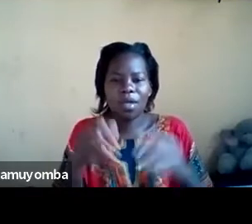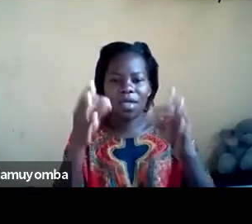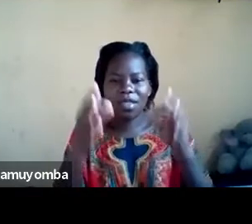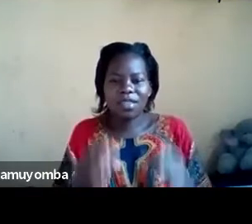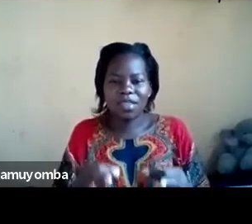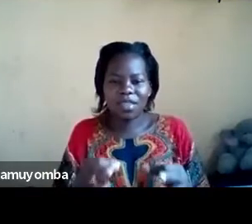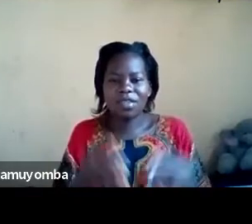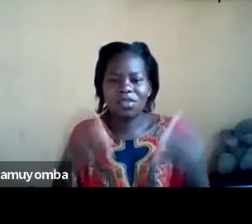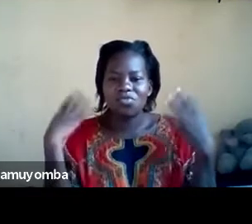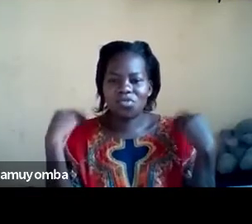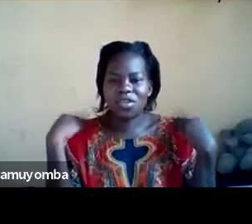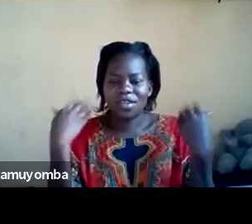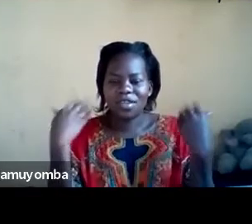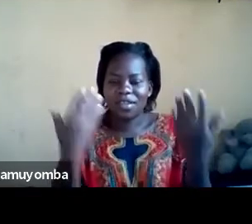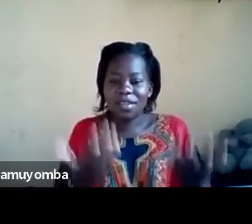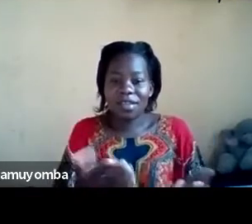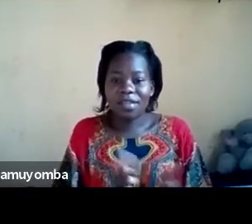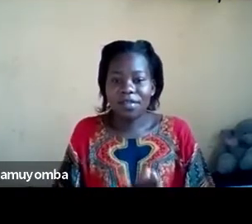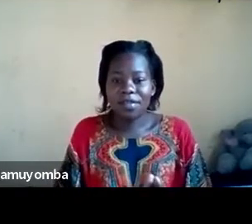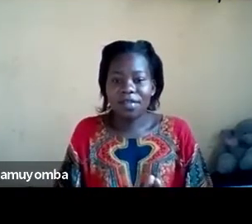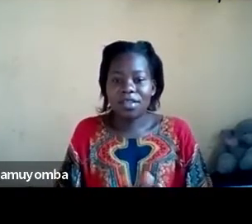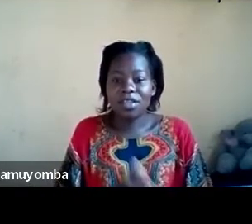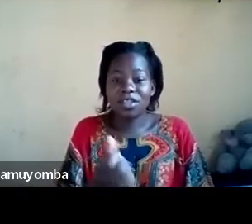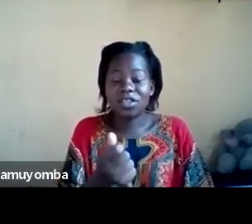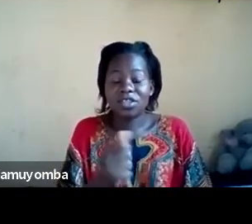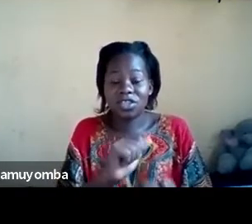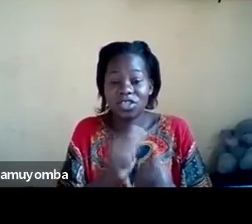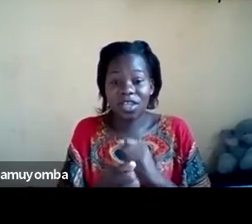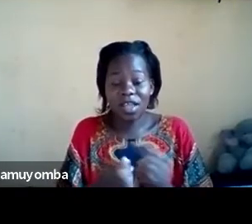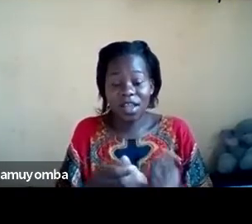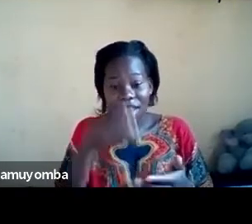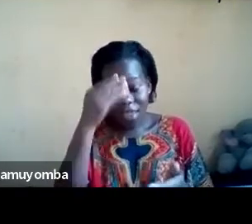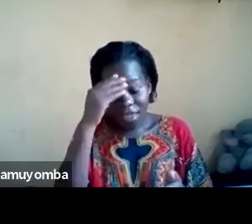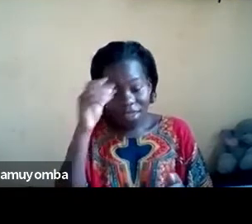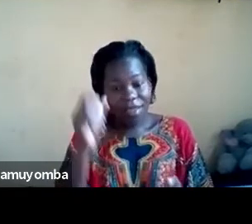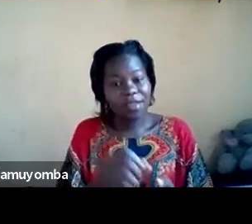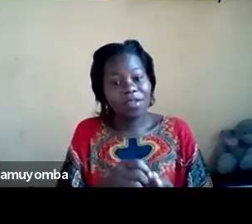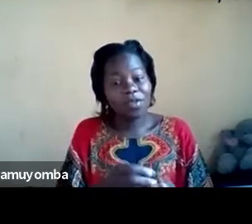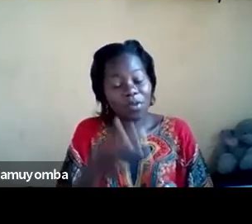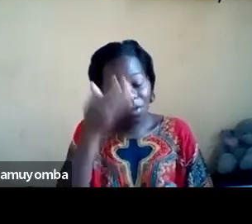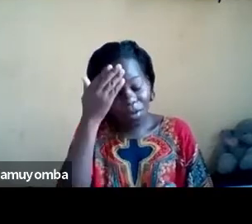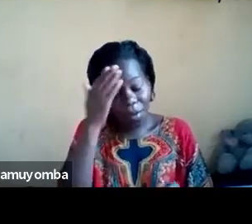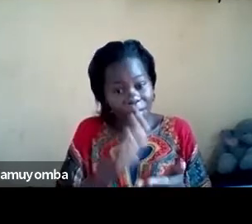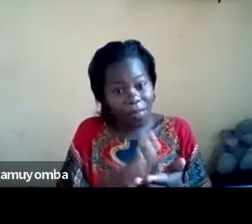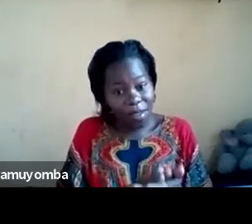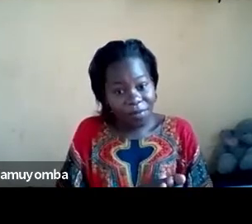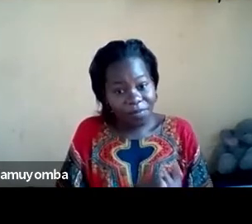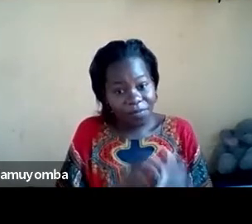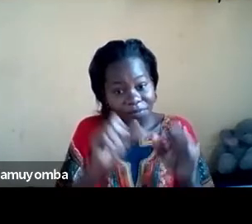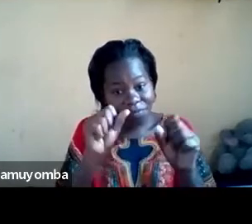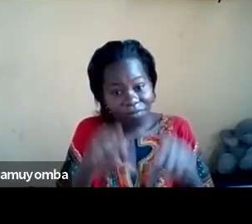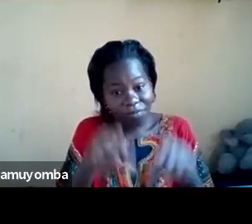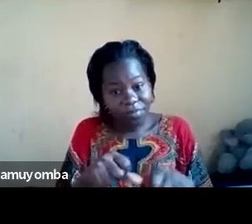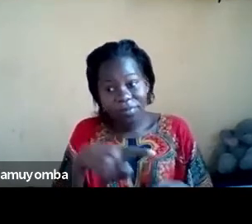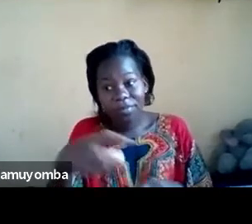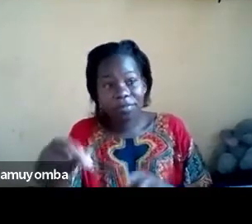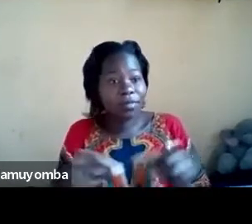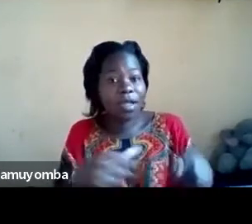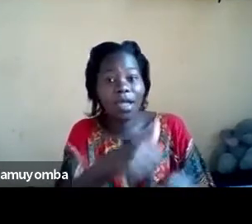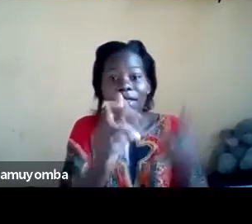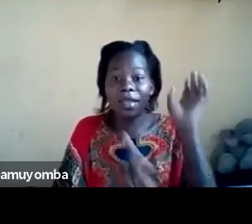in terms of exchange learning. You cannot believe that it will take sometimes you to get out of your comfort zone and go to another district to know